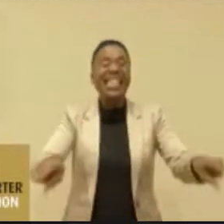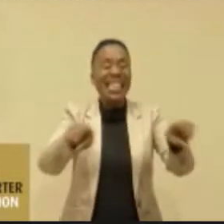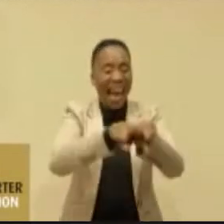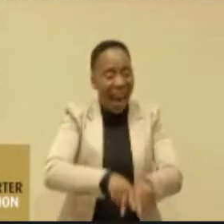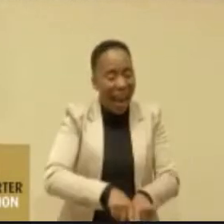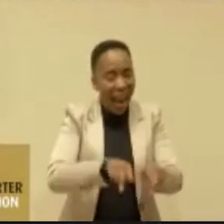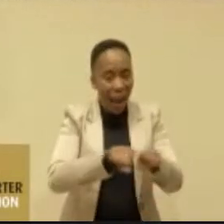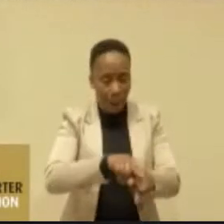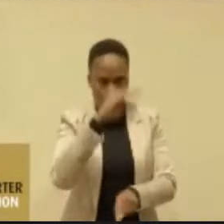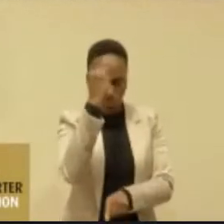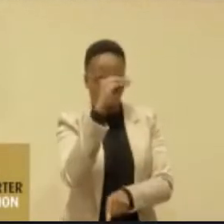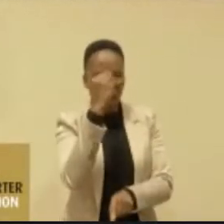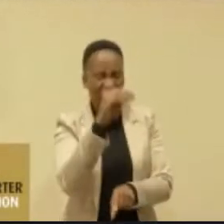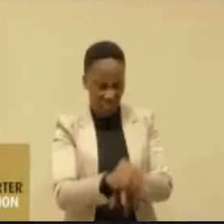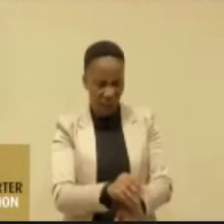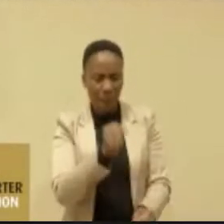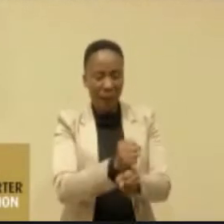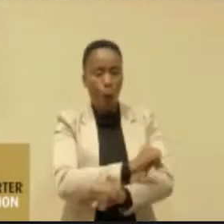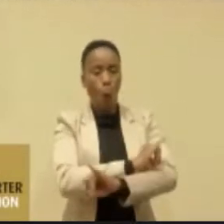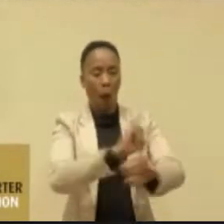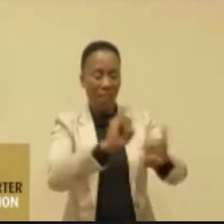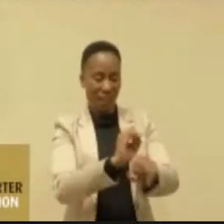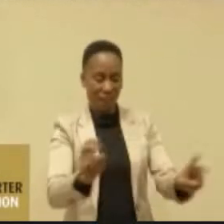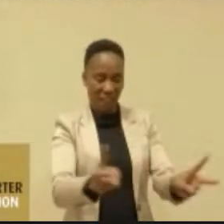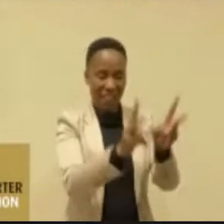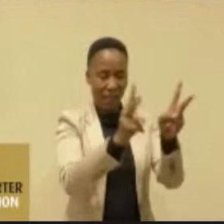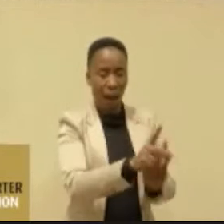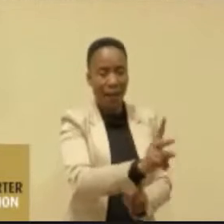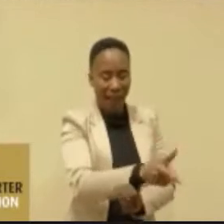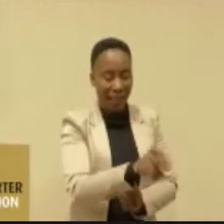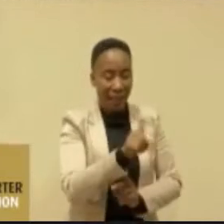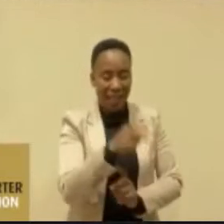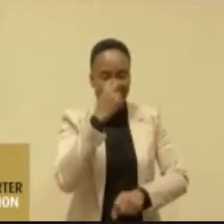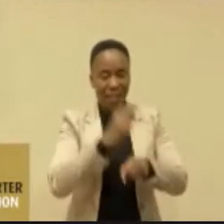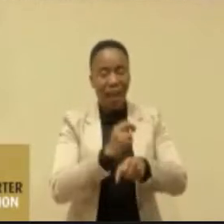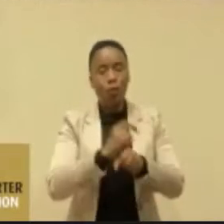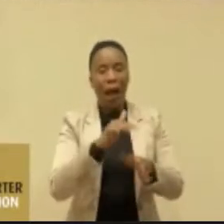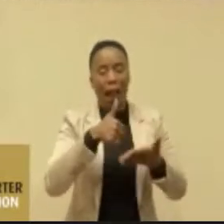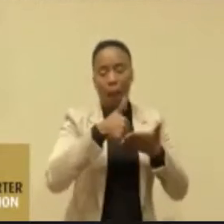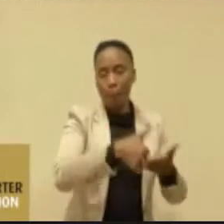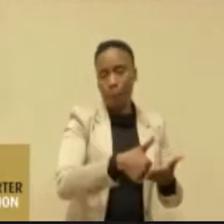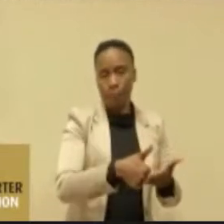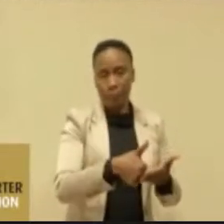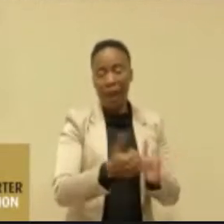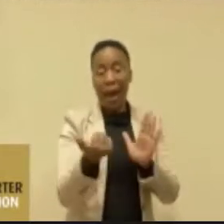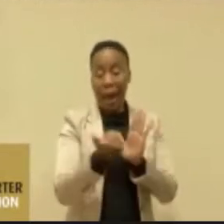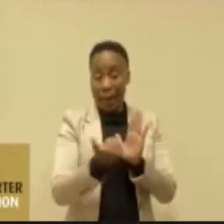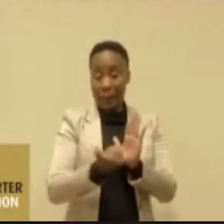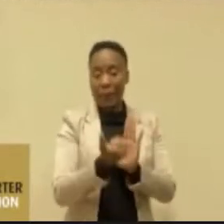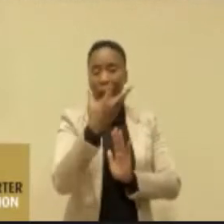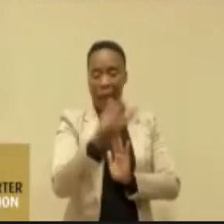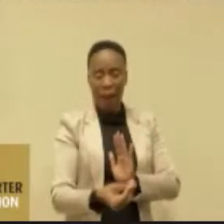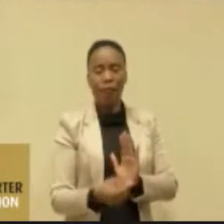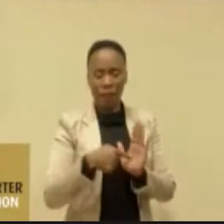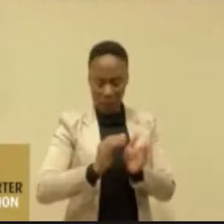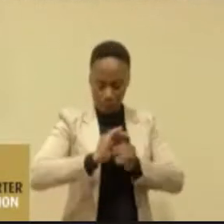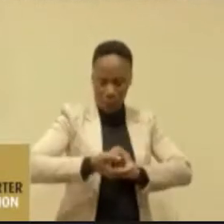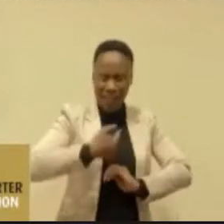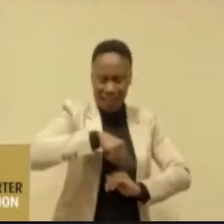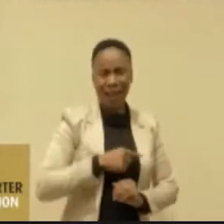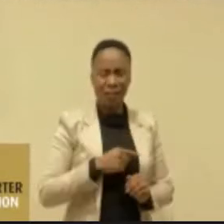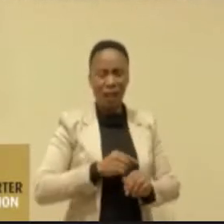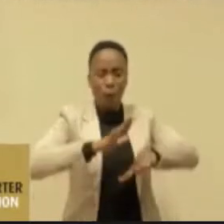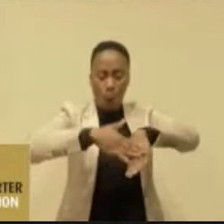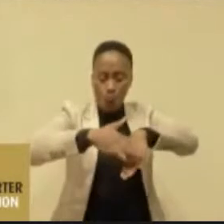police officers who are supposed to help you so we have the act that protect us from